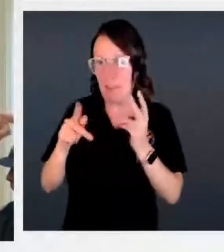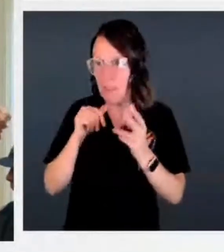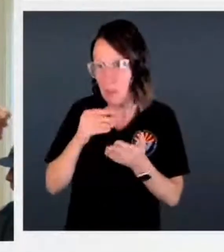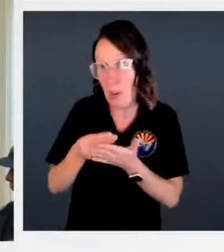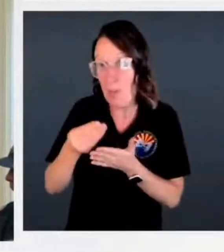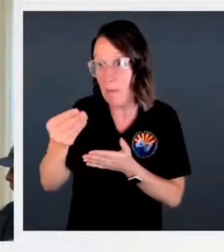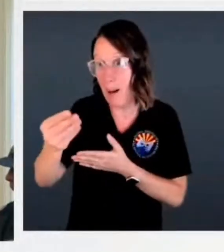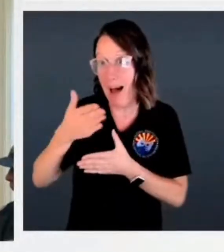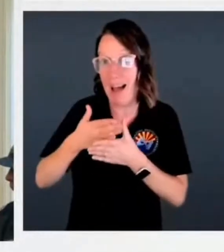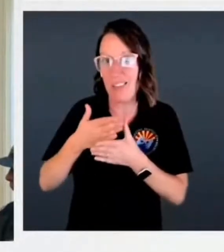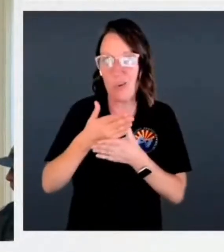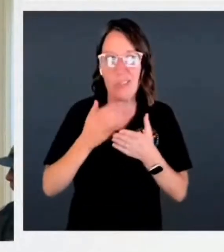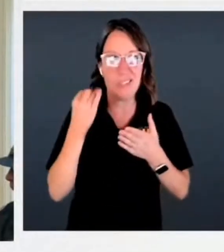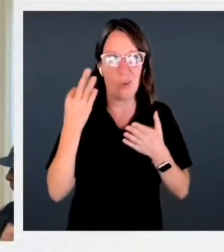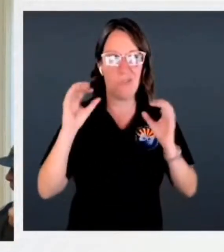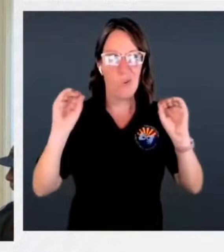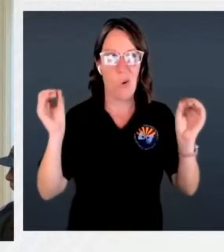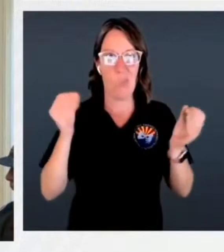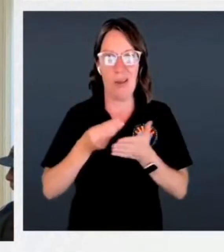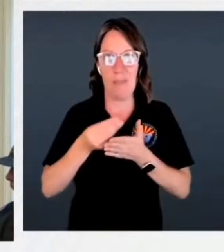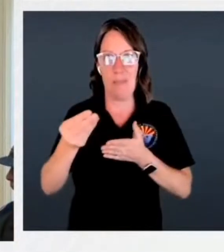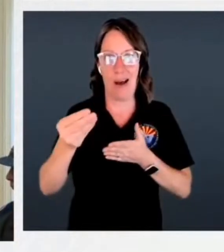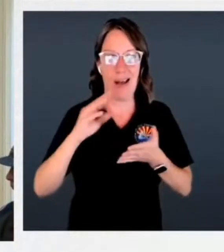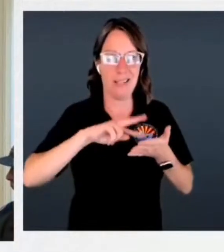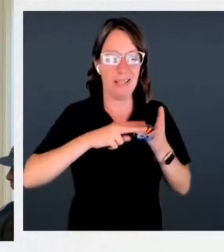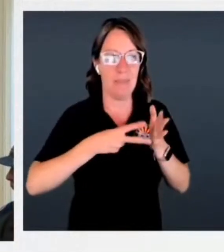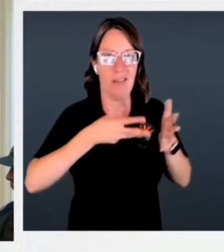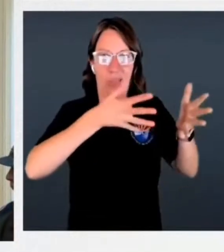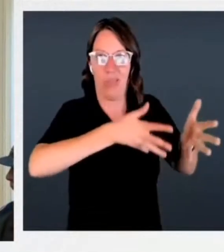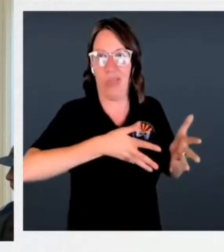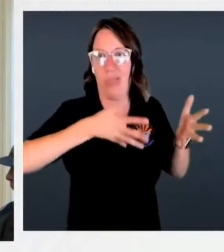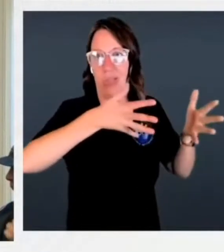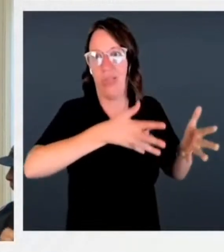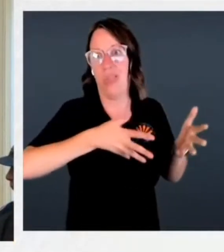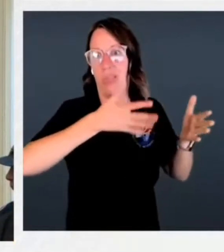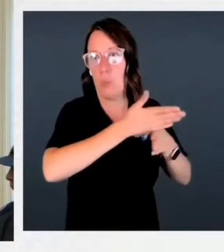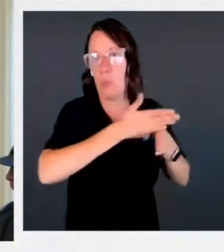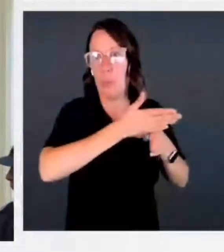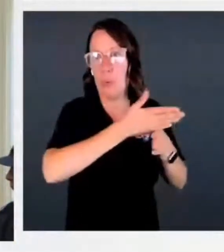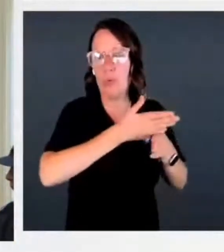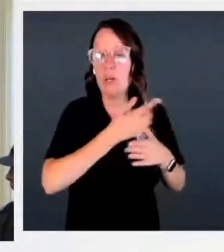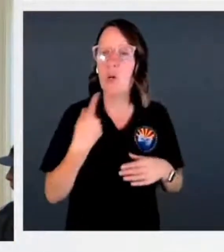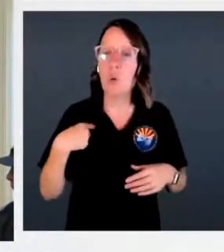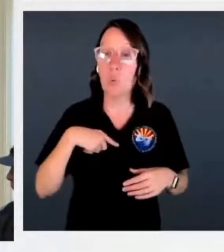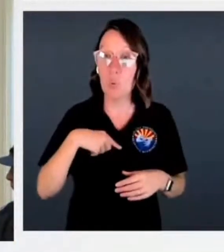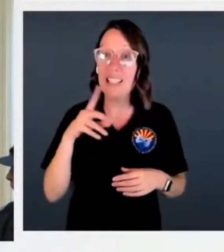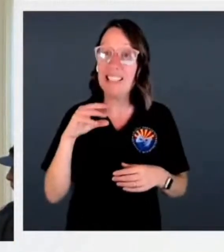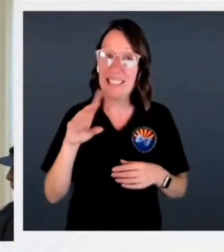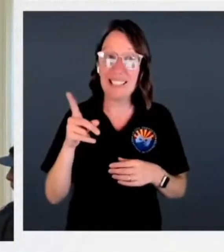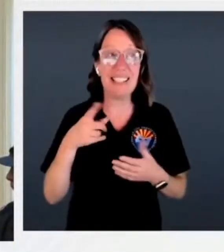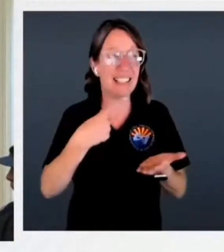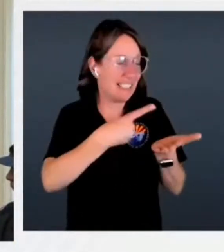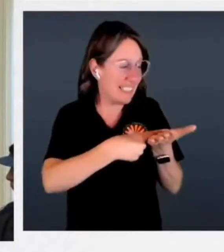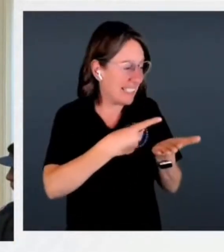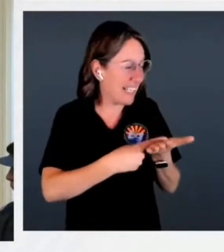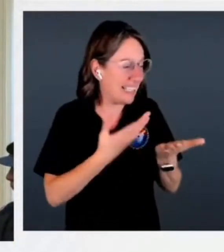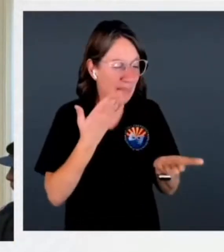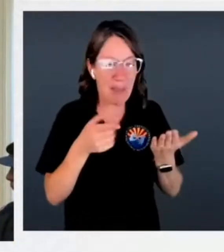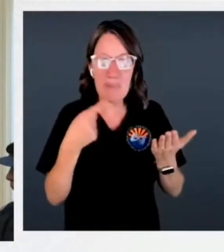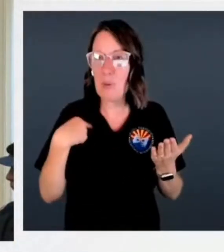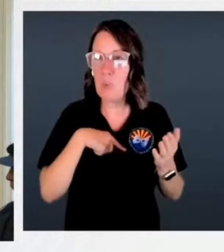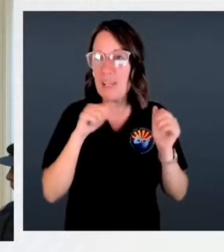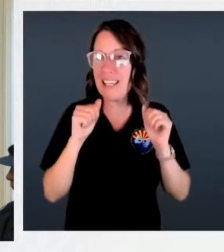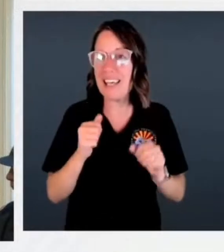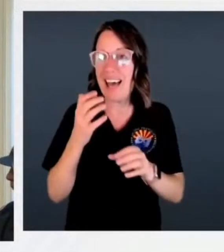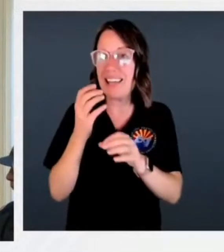Chris and I have been talking already about grant processes to treat some of this land behind here after the fire's